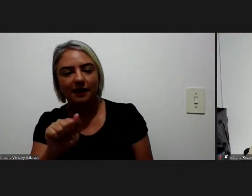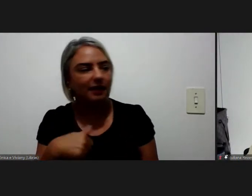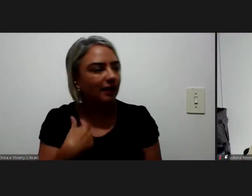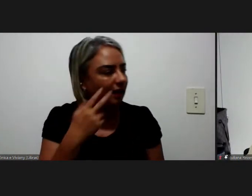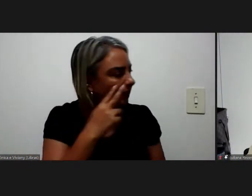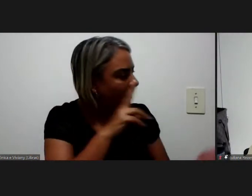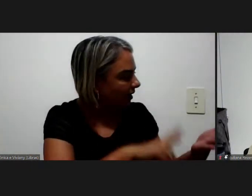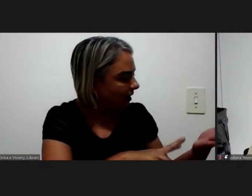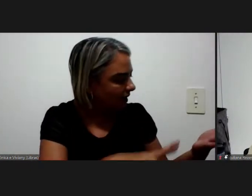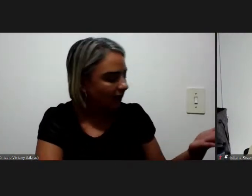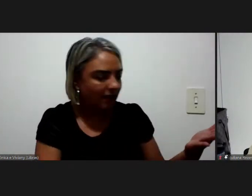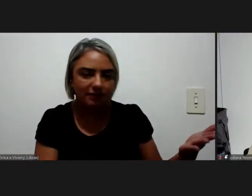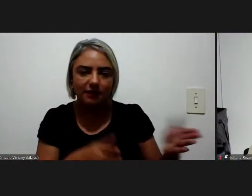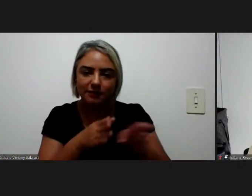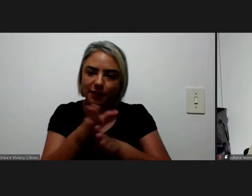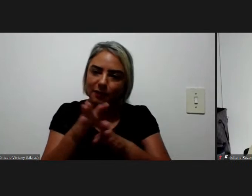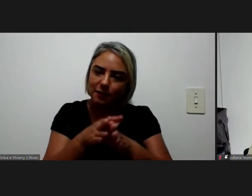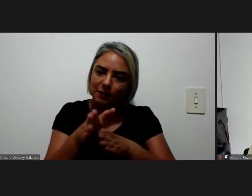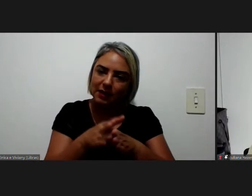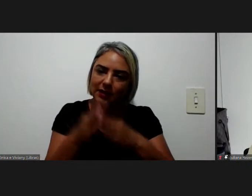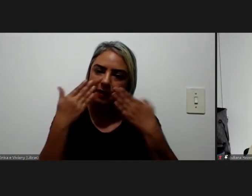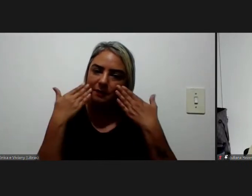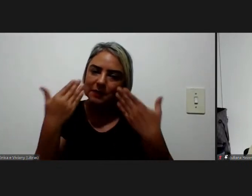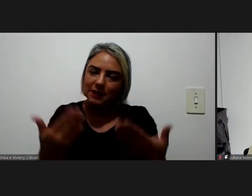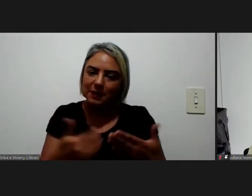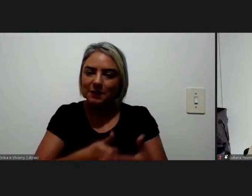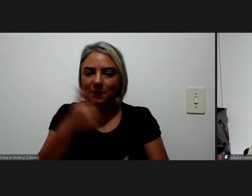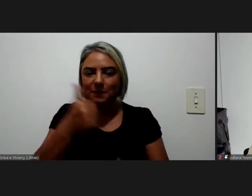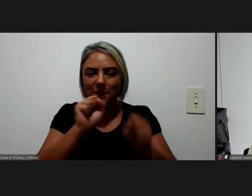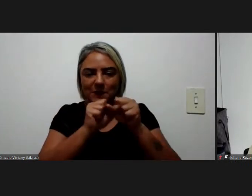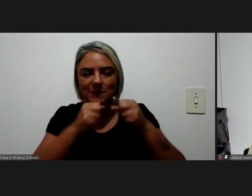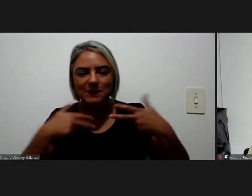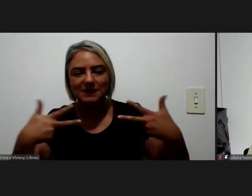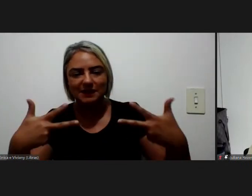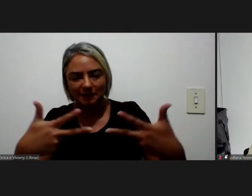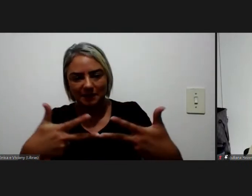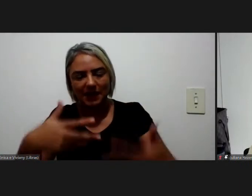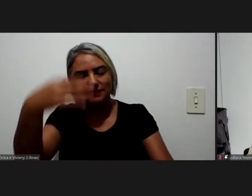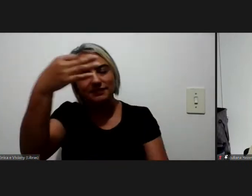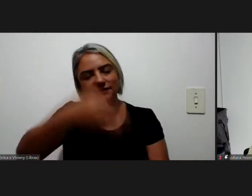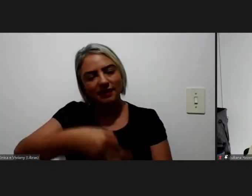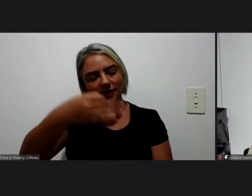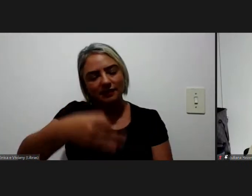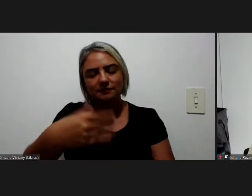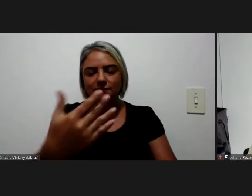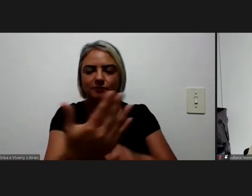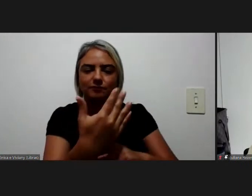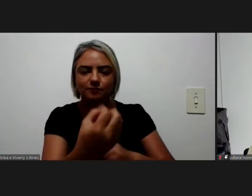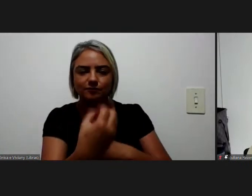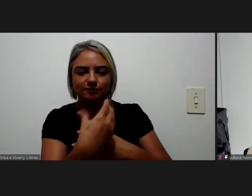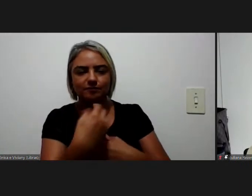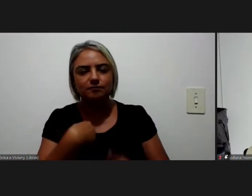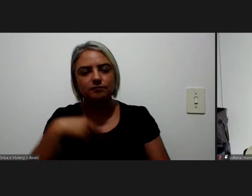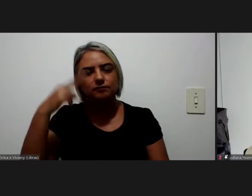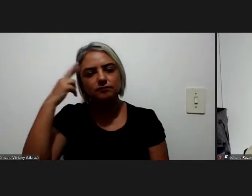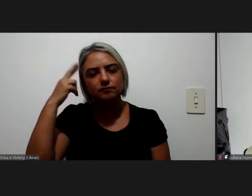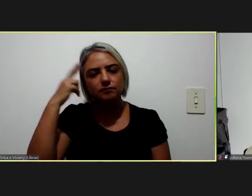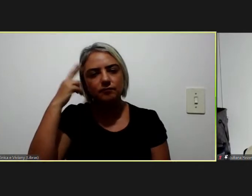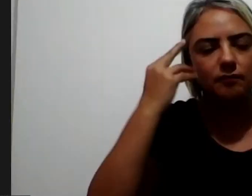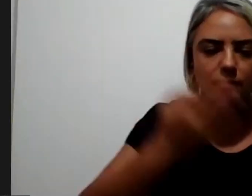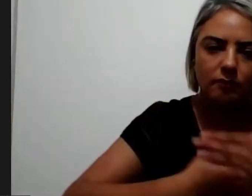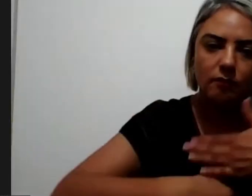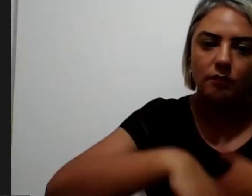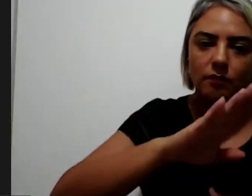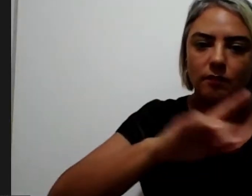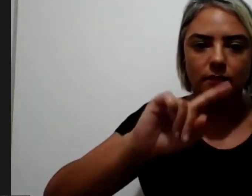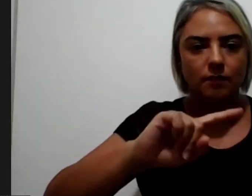leitura dessas Juliana, recomendações for your que foram reading apresentadas no primeiro and of these seminário. recommendations. that were brought on the first